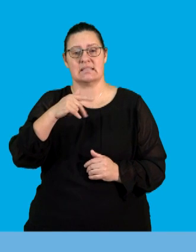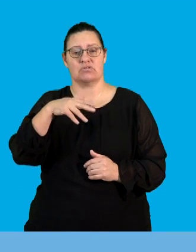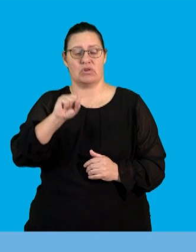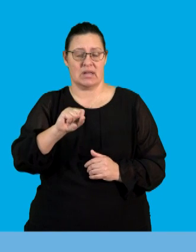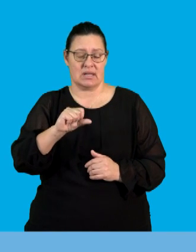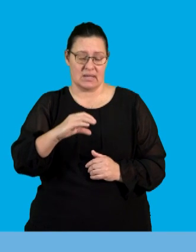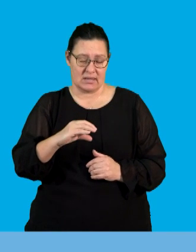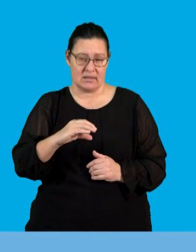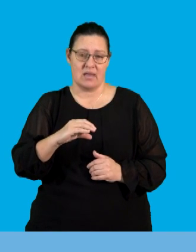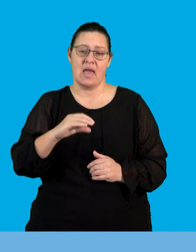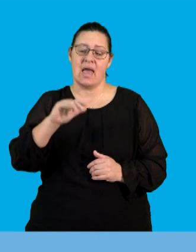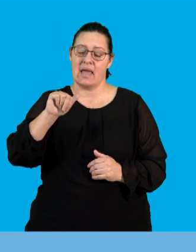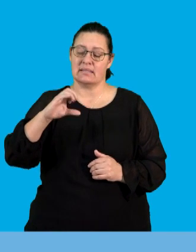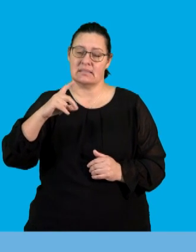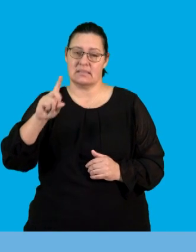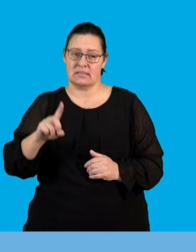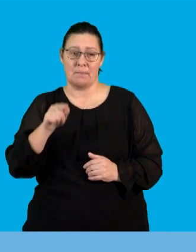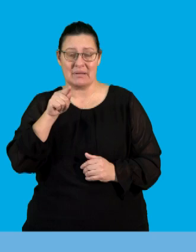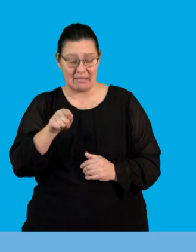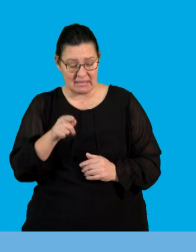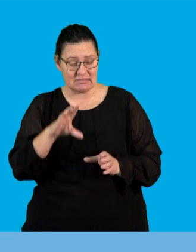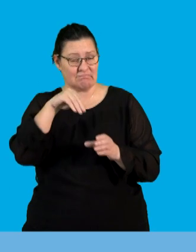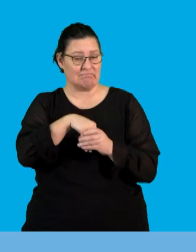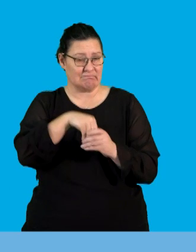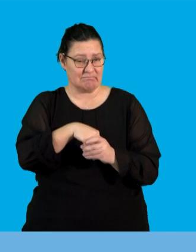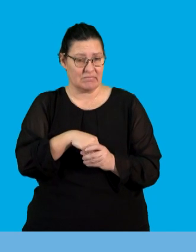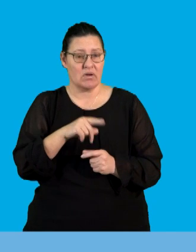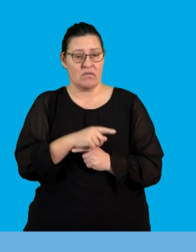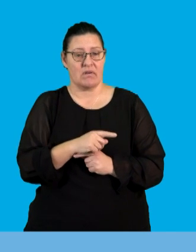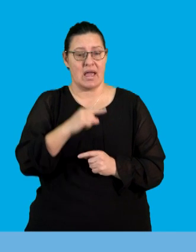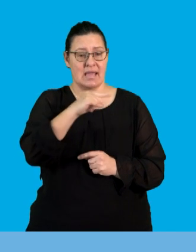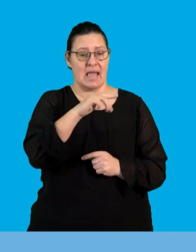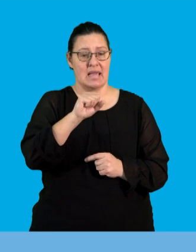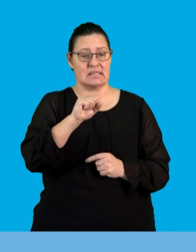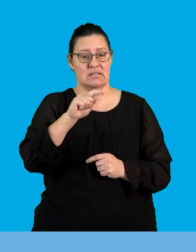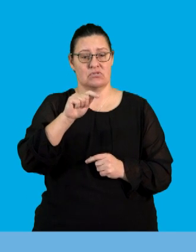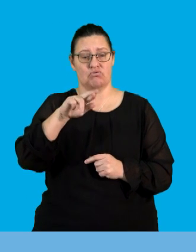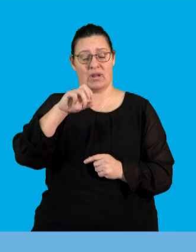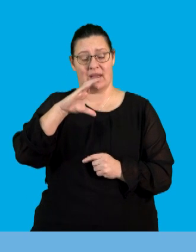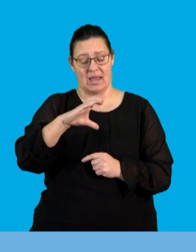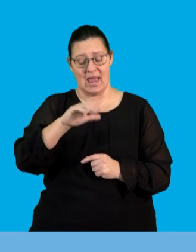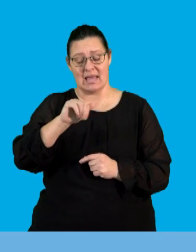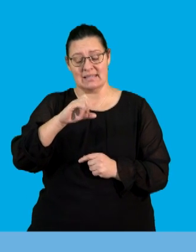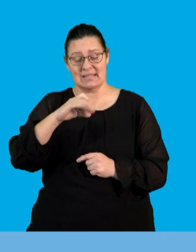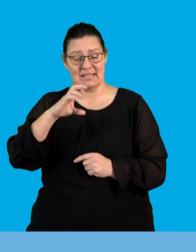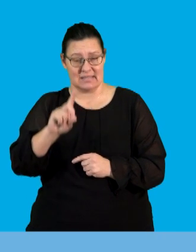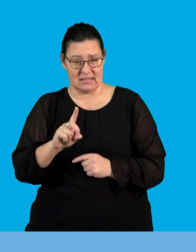However, that gastric acid, it contains, so it's a gastric acid which